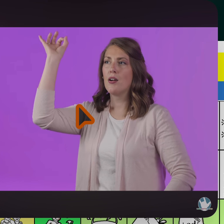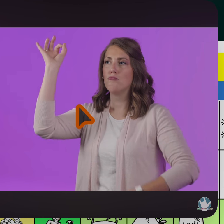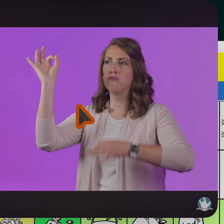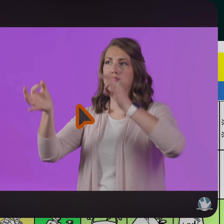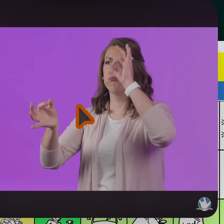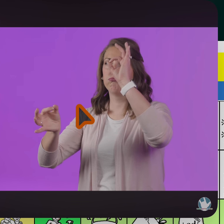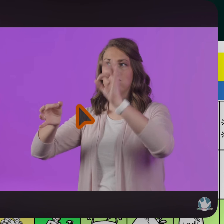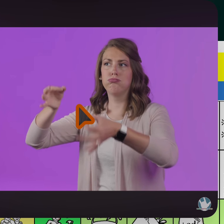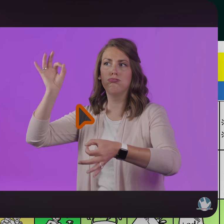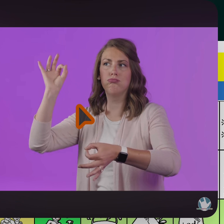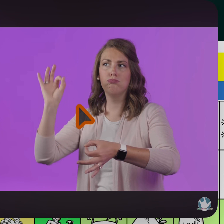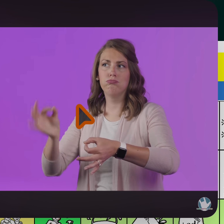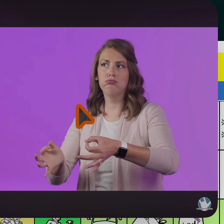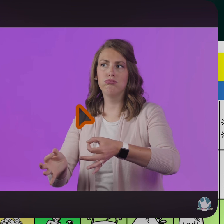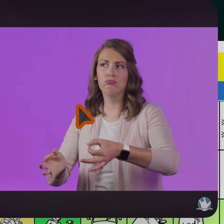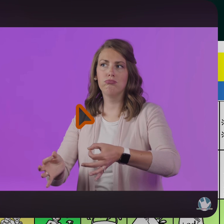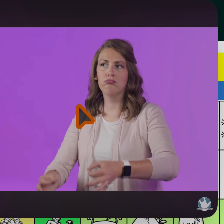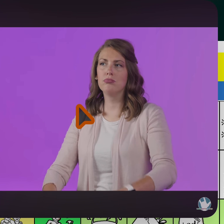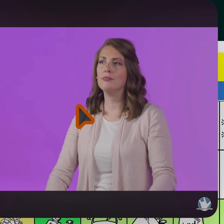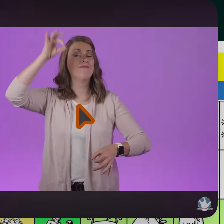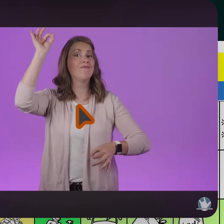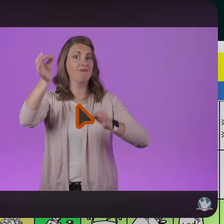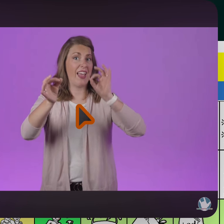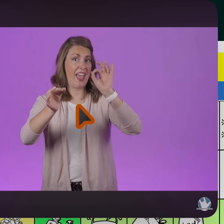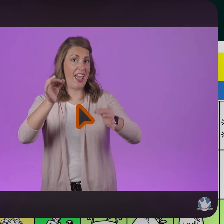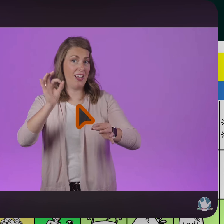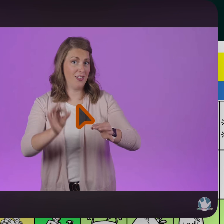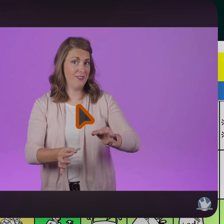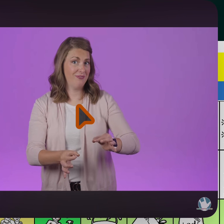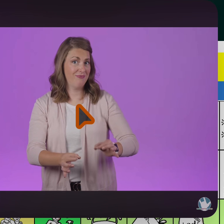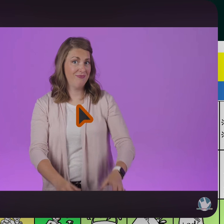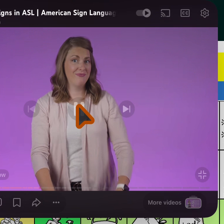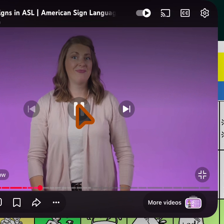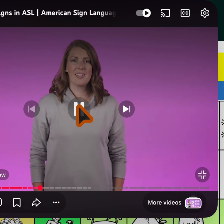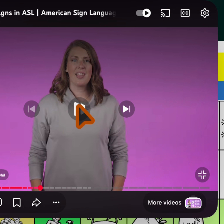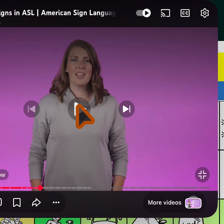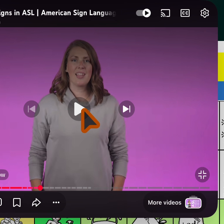to show the hail is hitting down really hard. Hail.